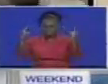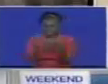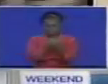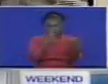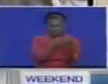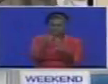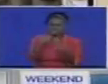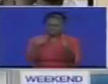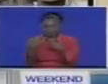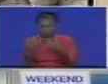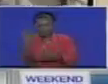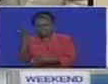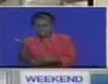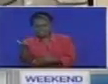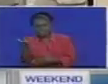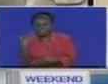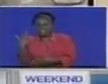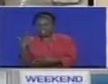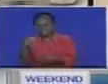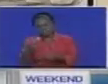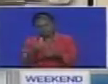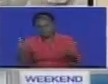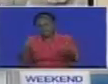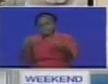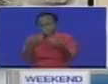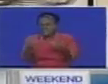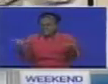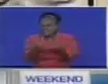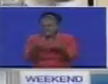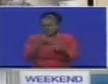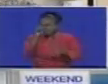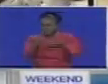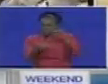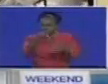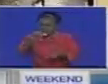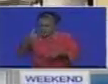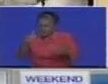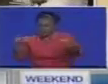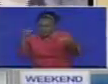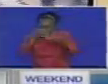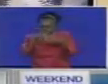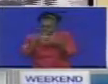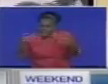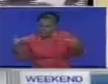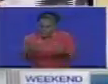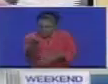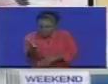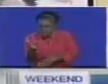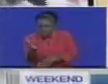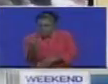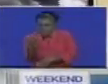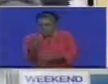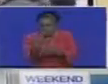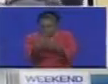and things seemed to be going on well, but there was also allegations within your party of both you